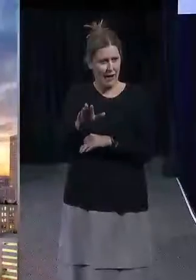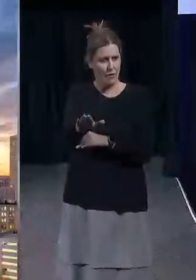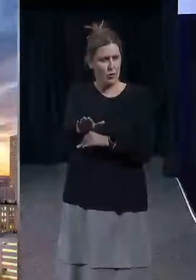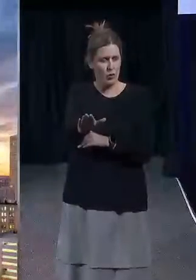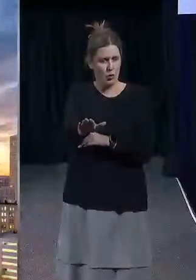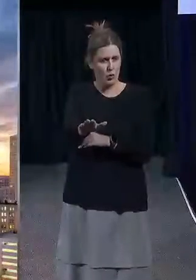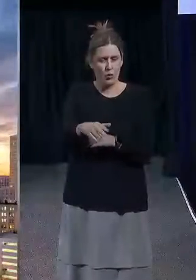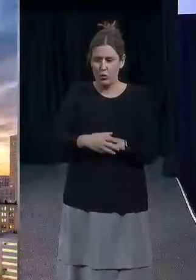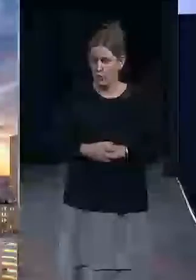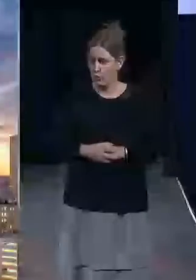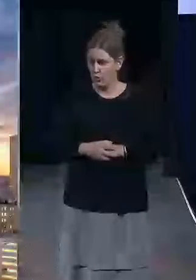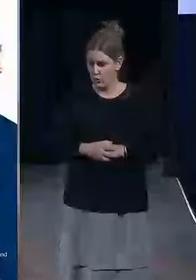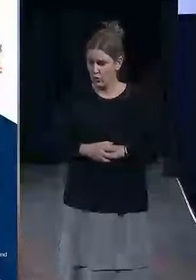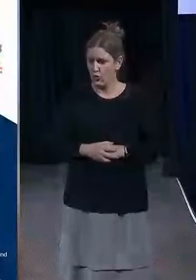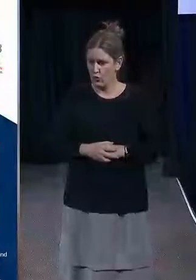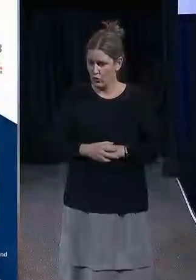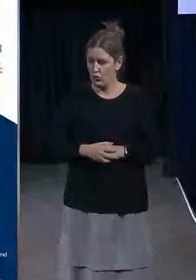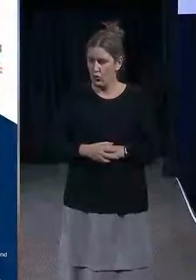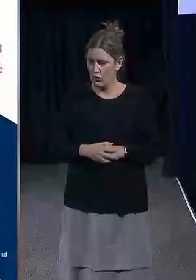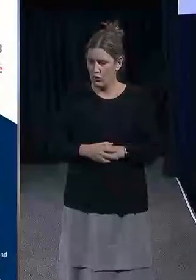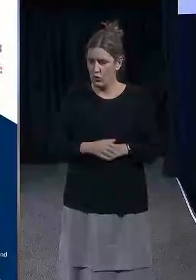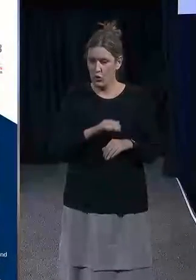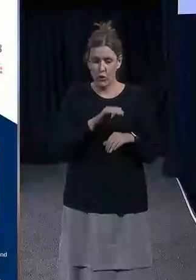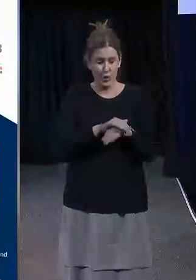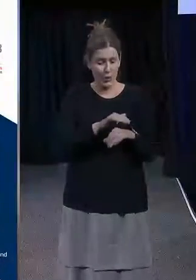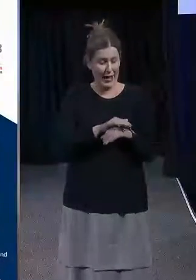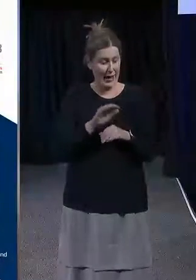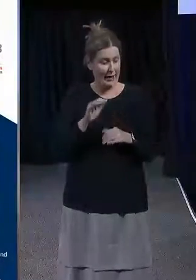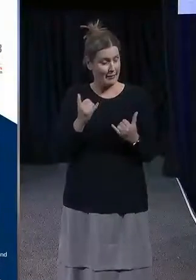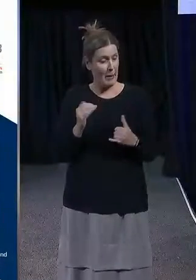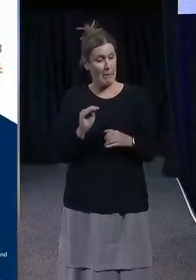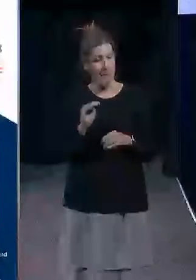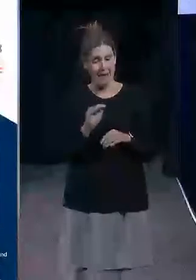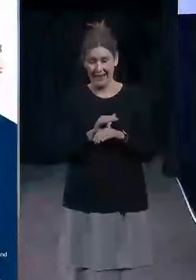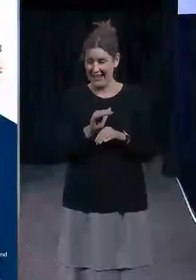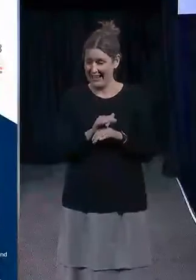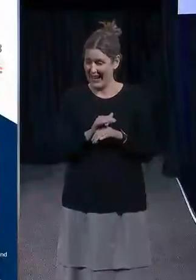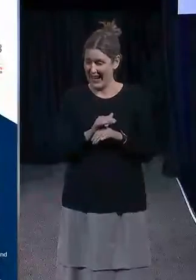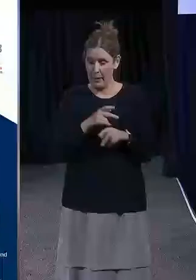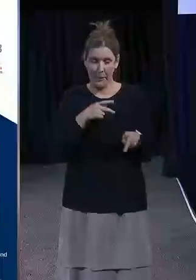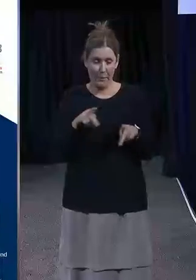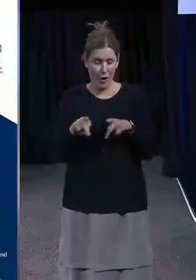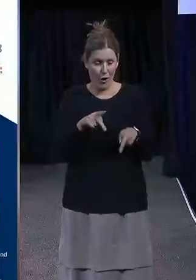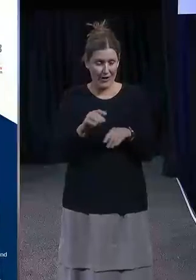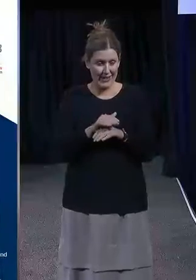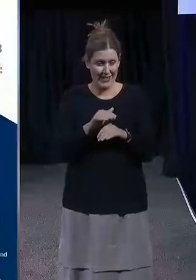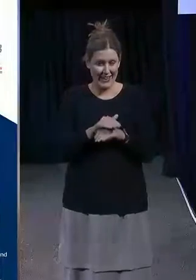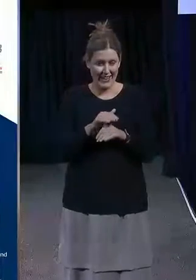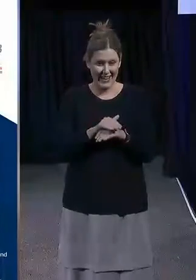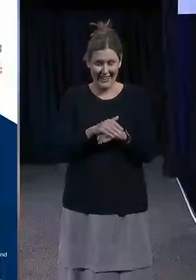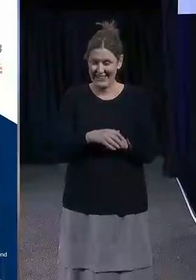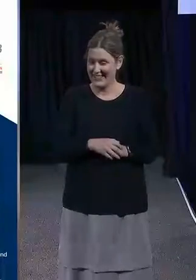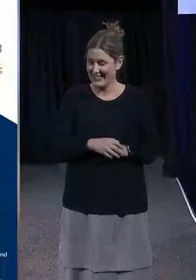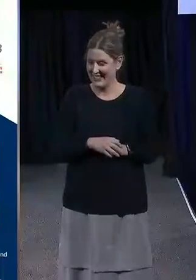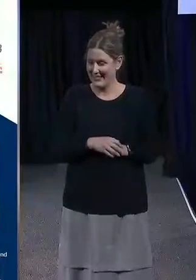afternoon. And, you know, tonight is Monday night. It's party night, lots of